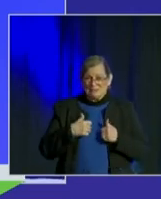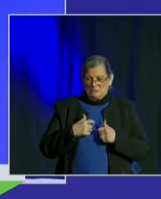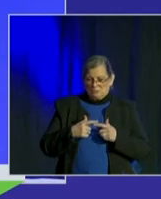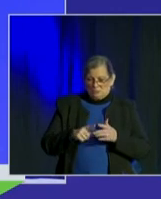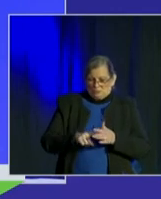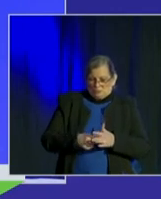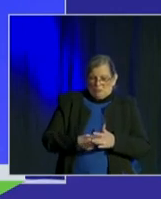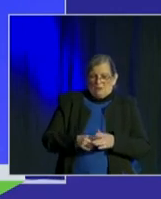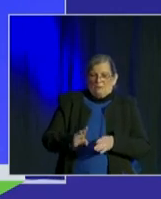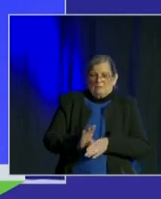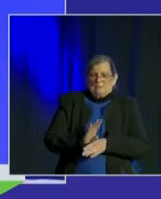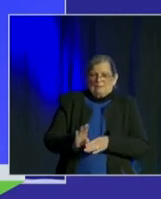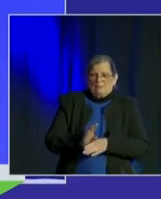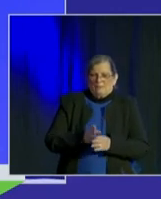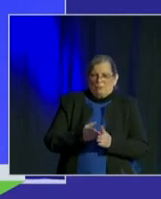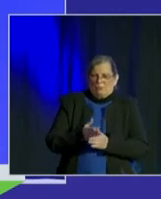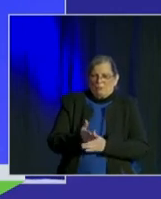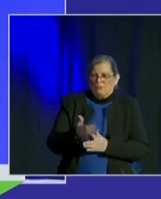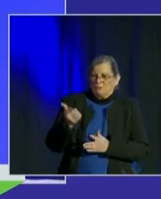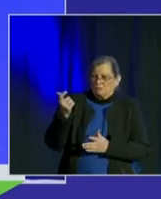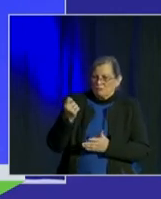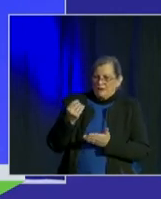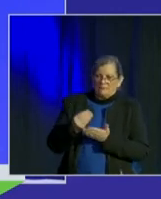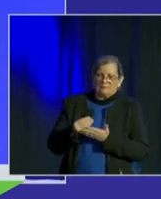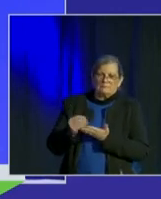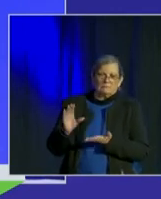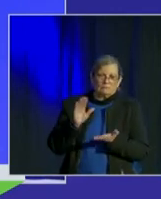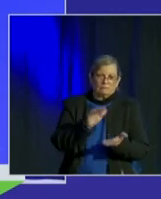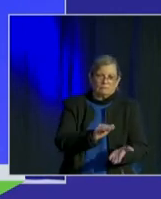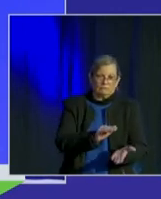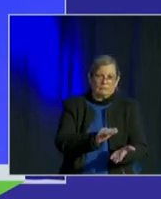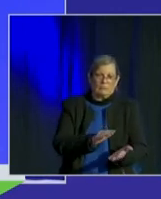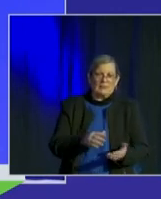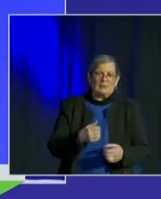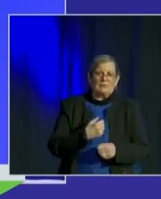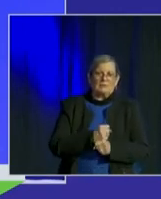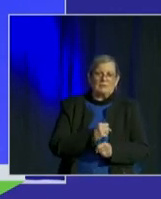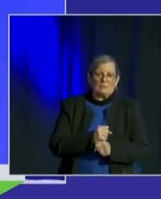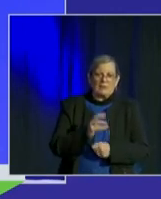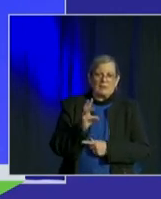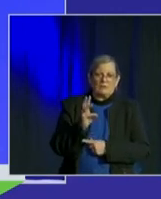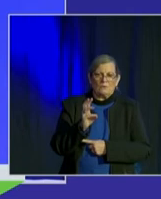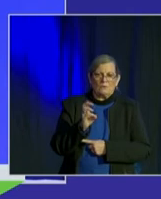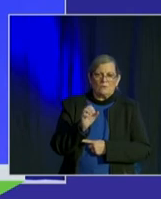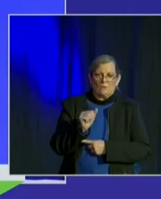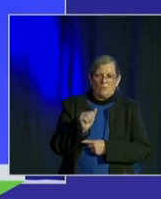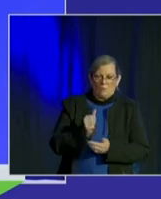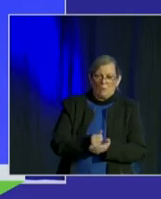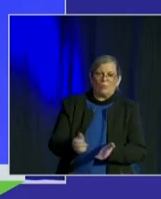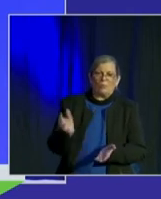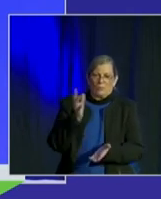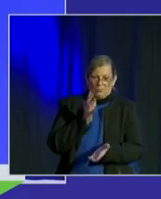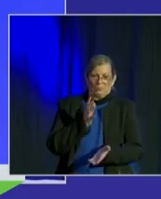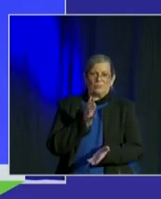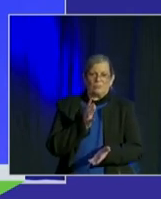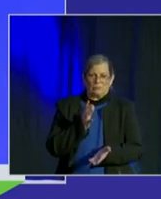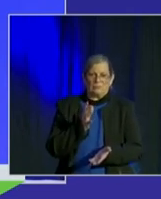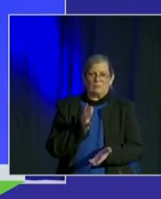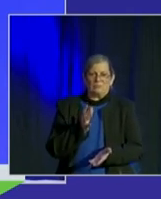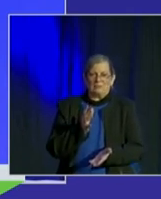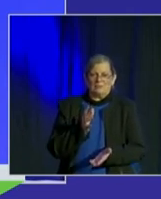to hopefully make those successful so that they build wealth. And so I mentioned one of the programs that we have. If you were interested in